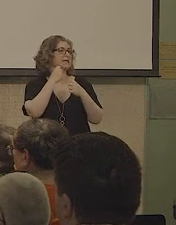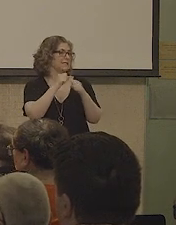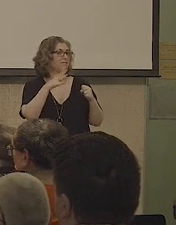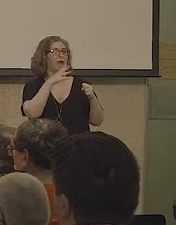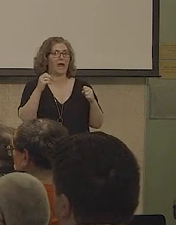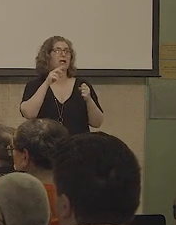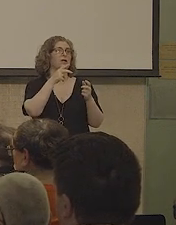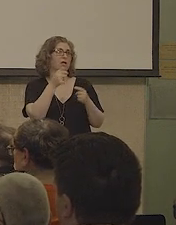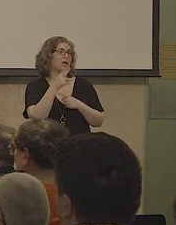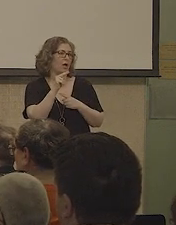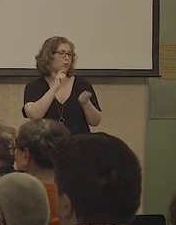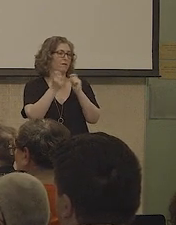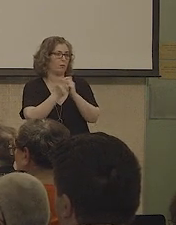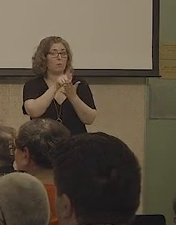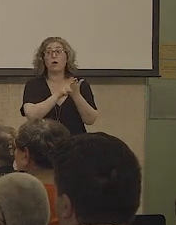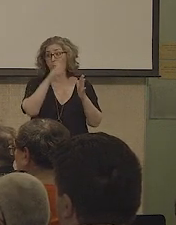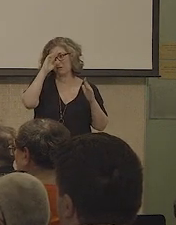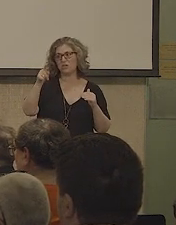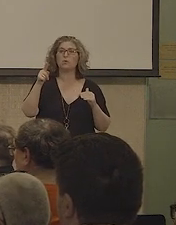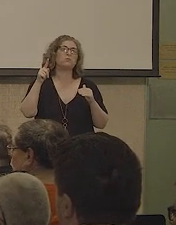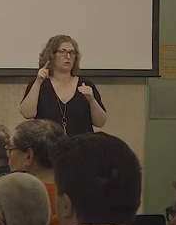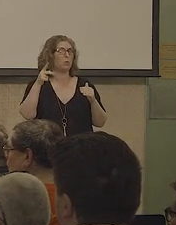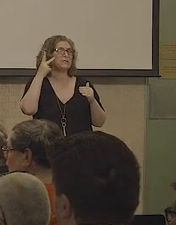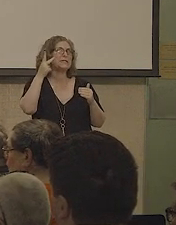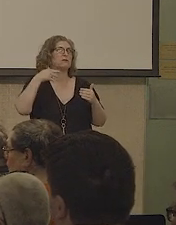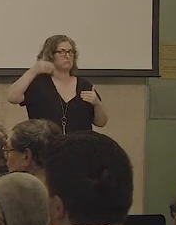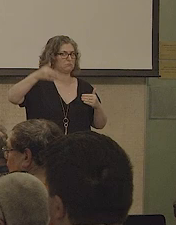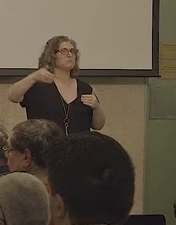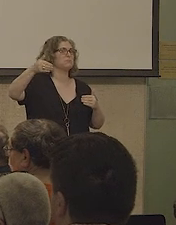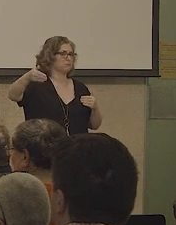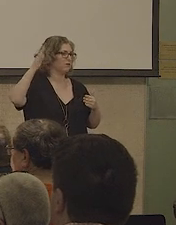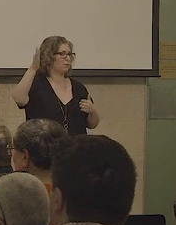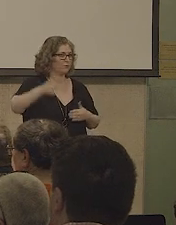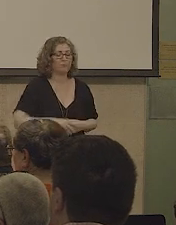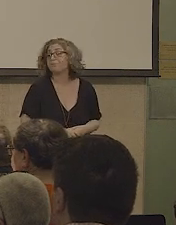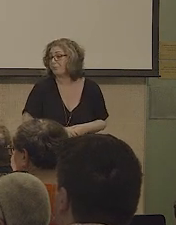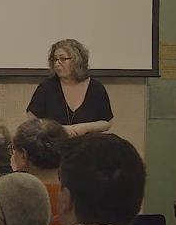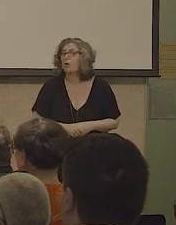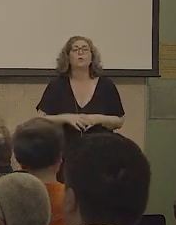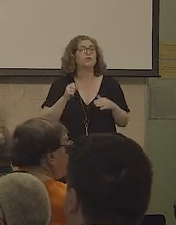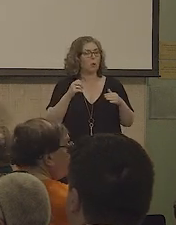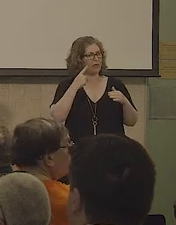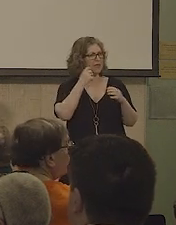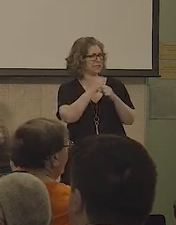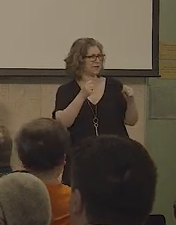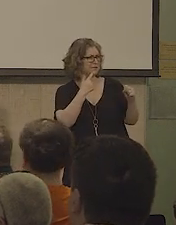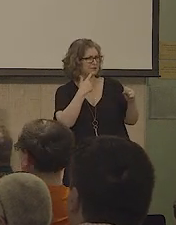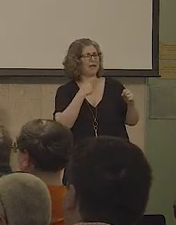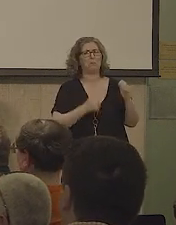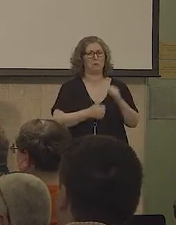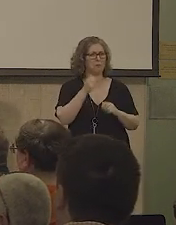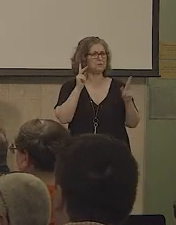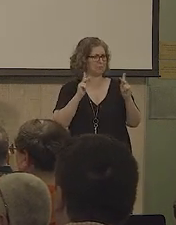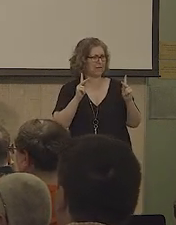laws. And I suspect we will hear from Ariel in the years to come. So I think it is very safe to say that most